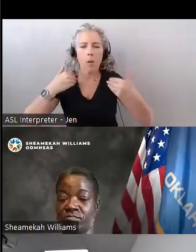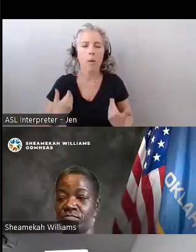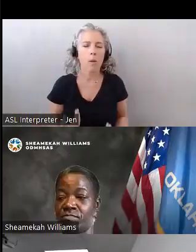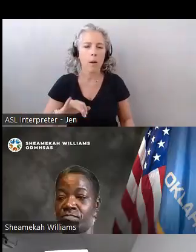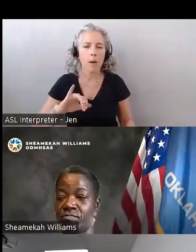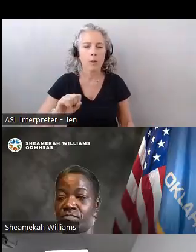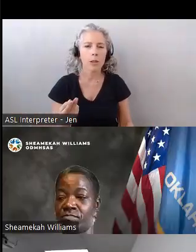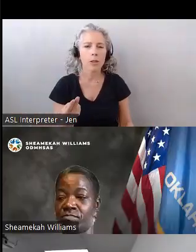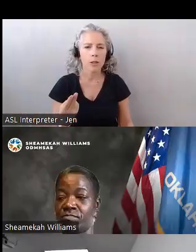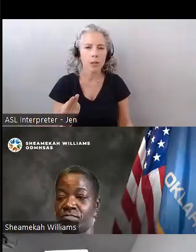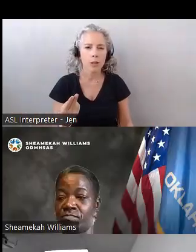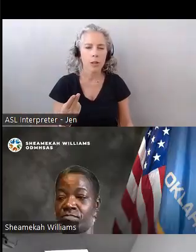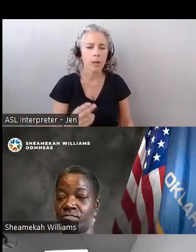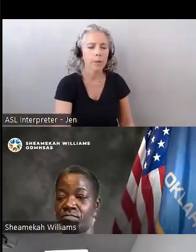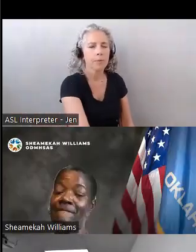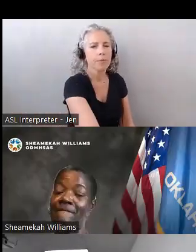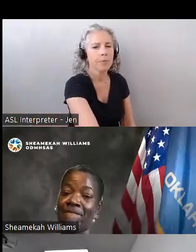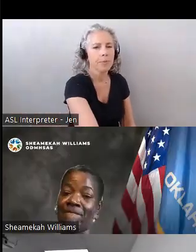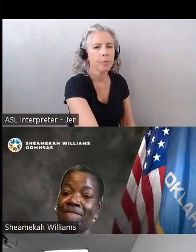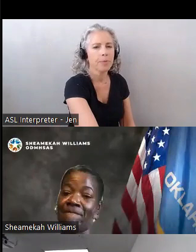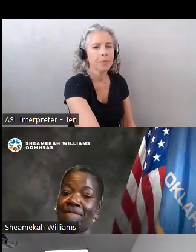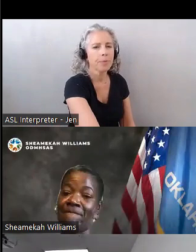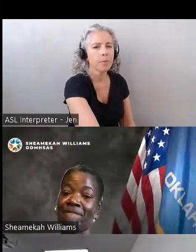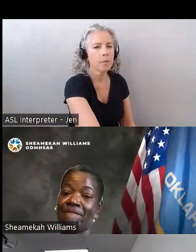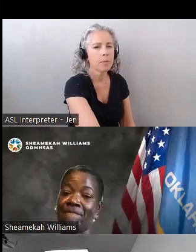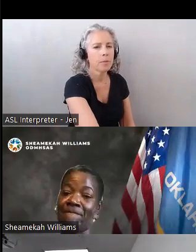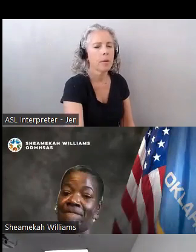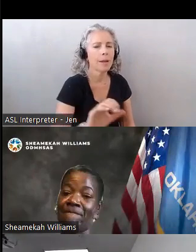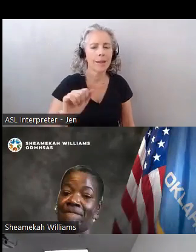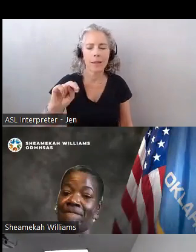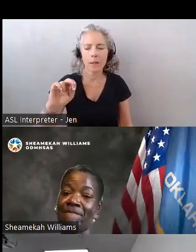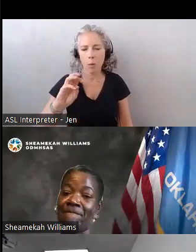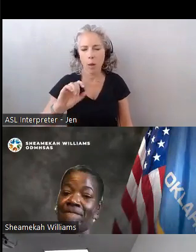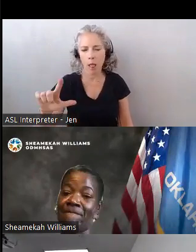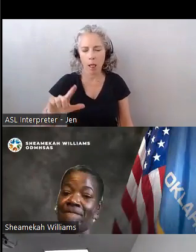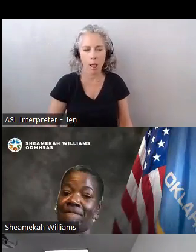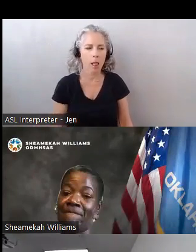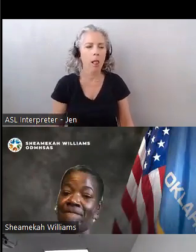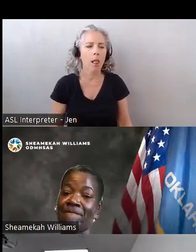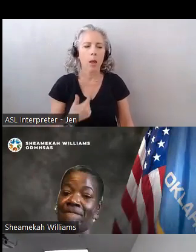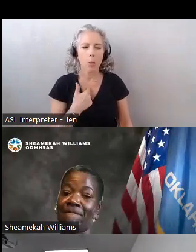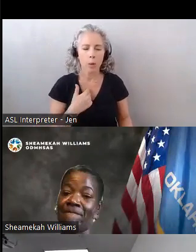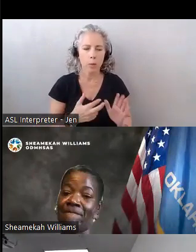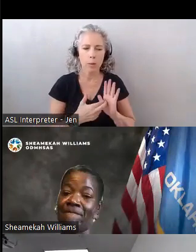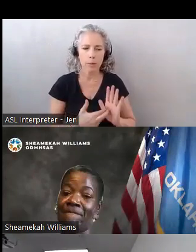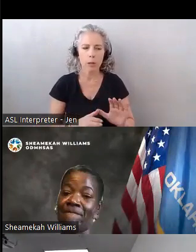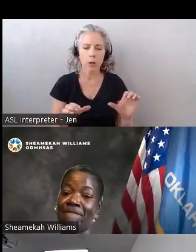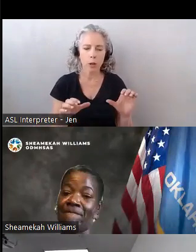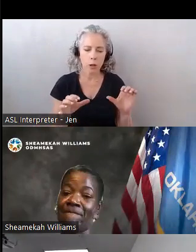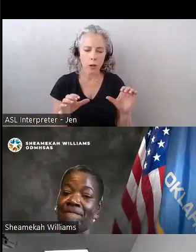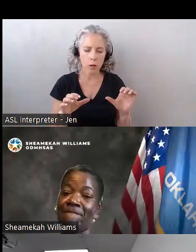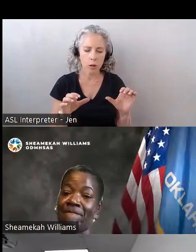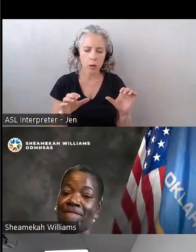Chief Operating Officer at Grand Mental Health Center. So we represent a certified community behavioral health